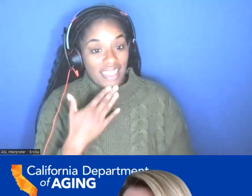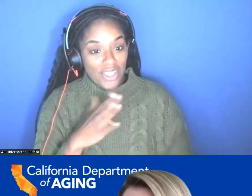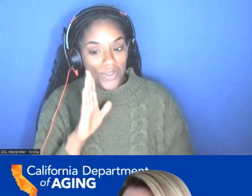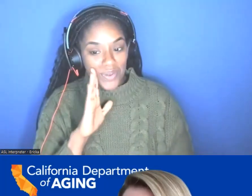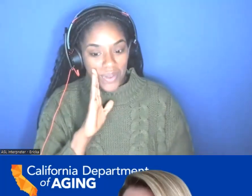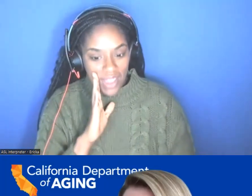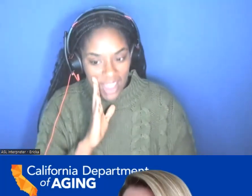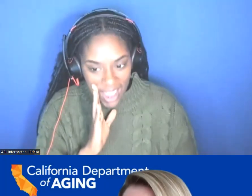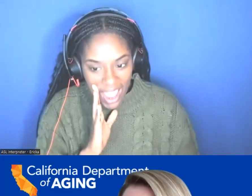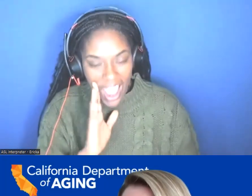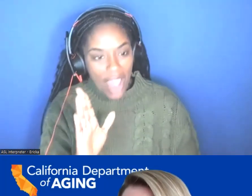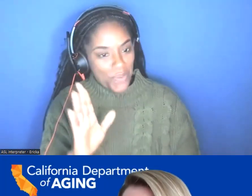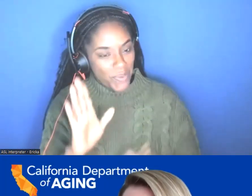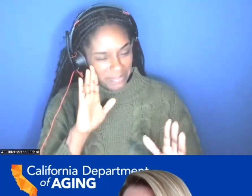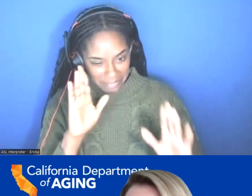Justice and Aging.